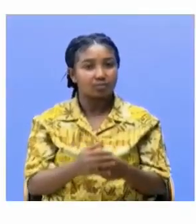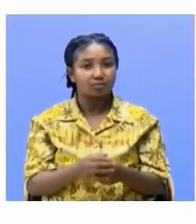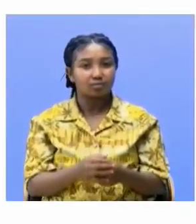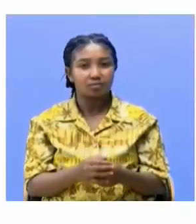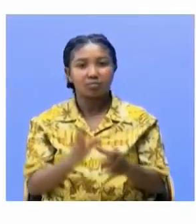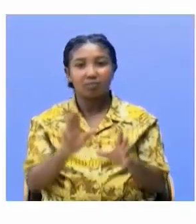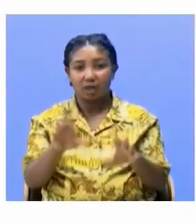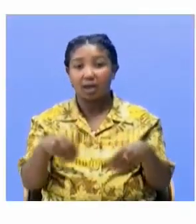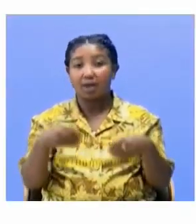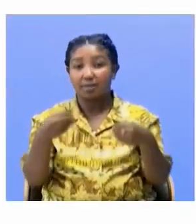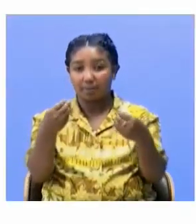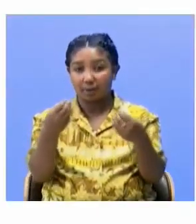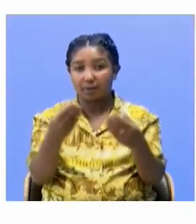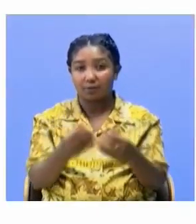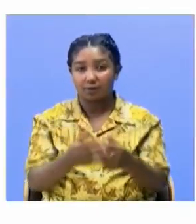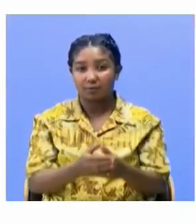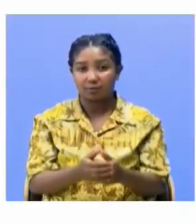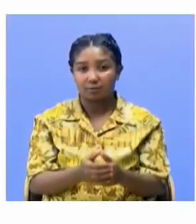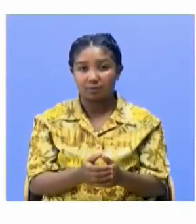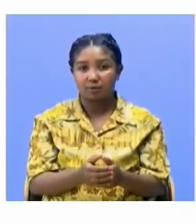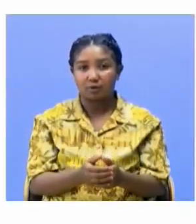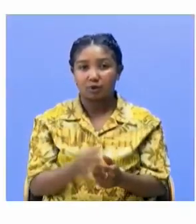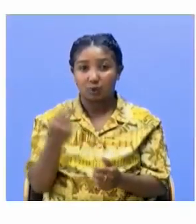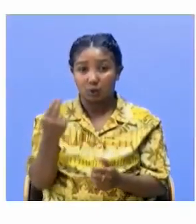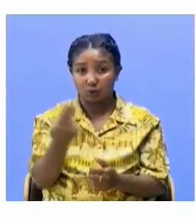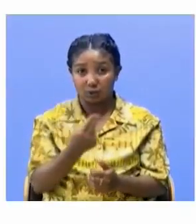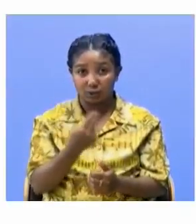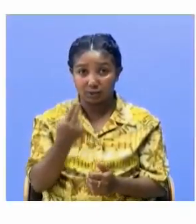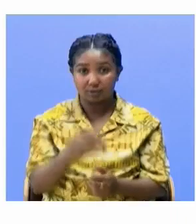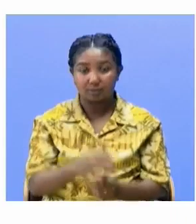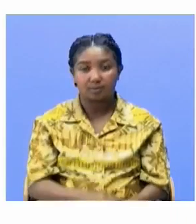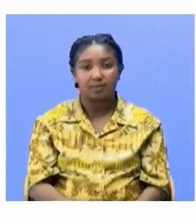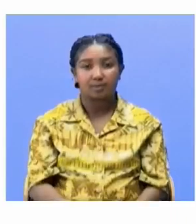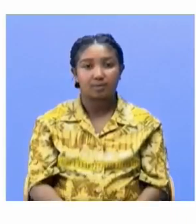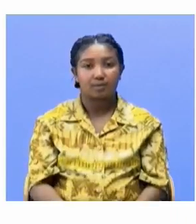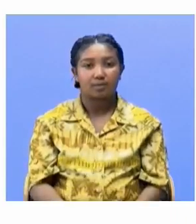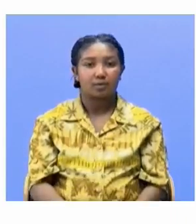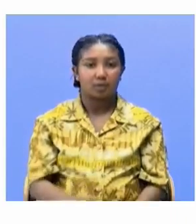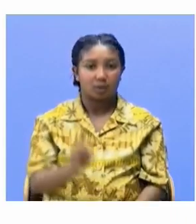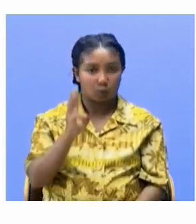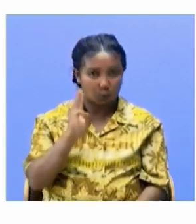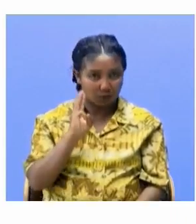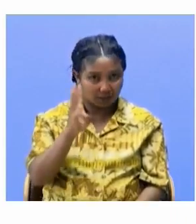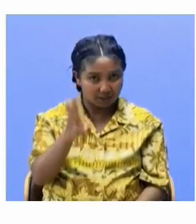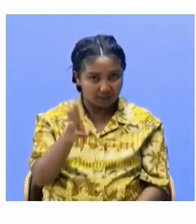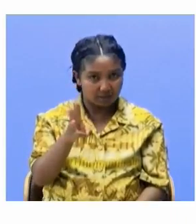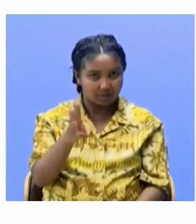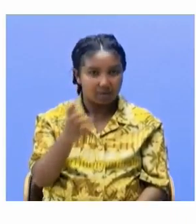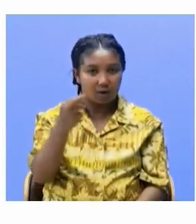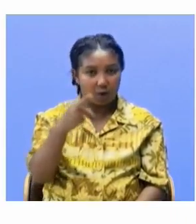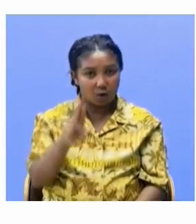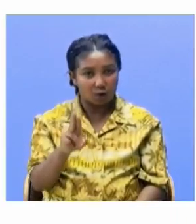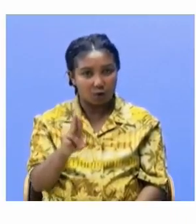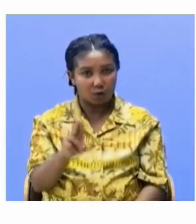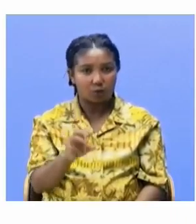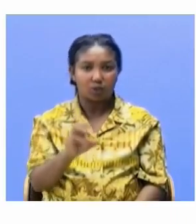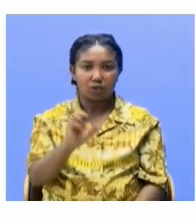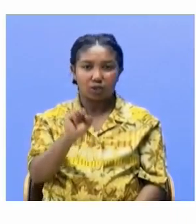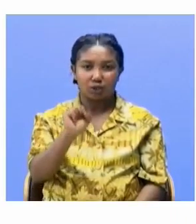let me make it specific. Use will or